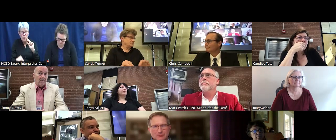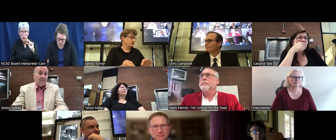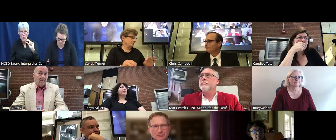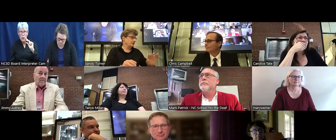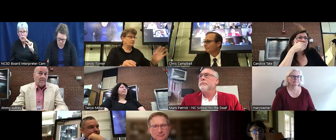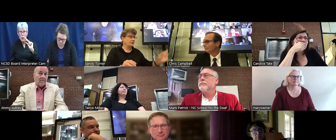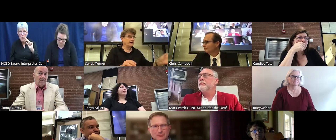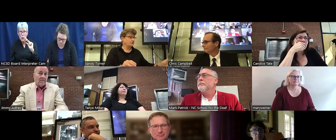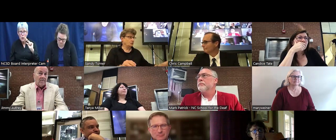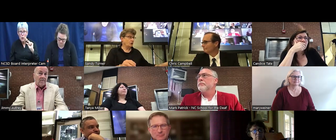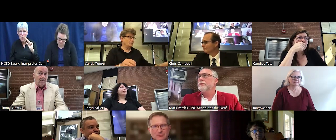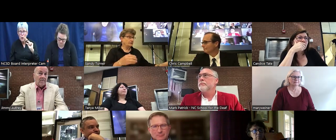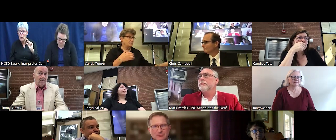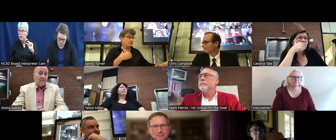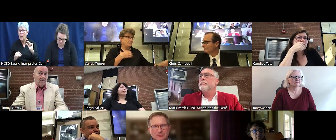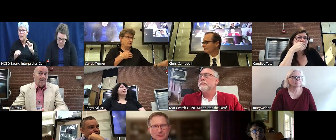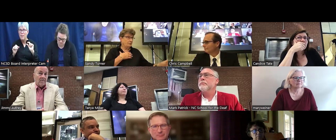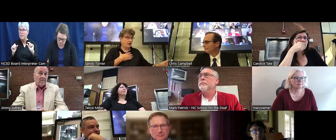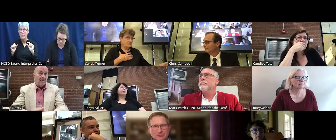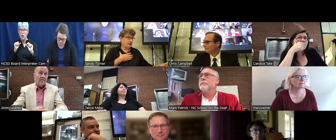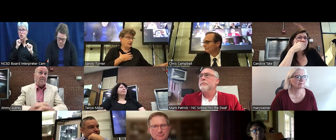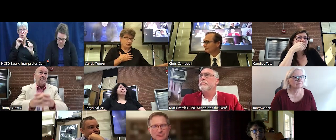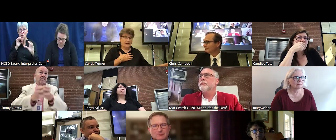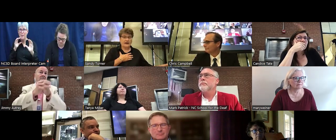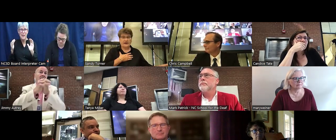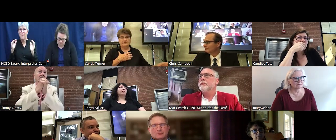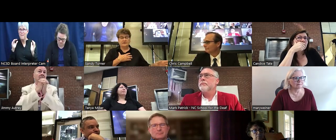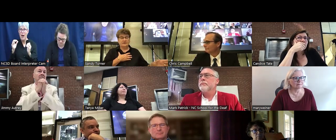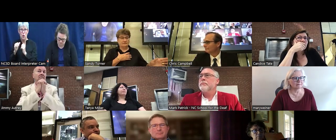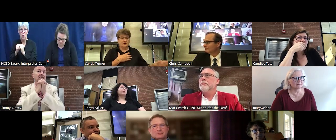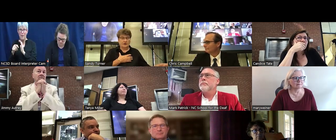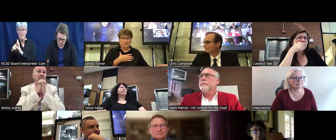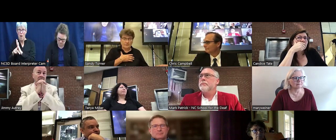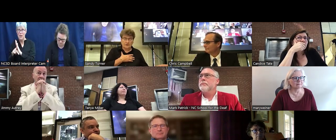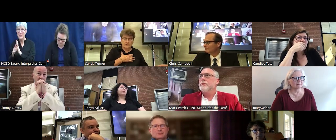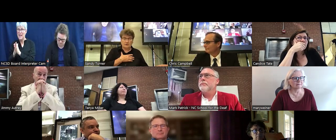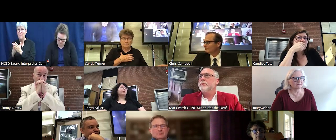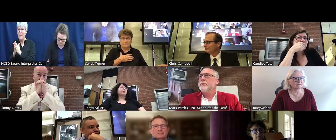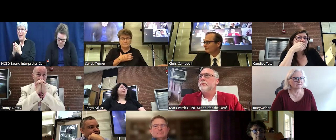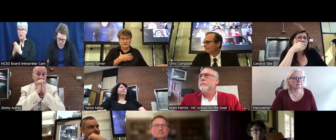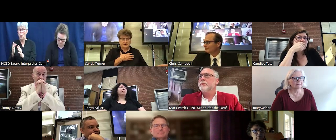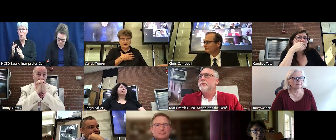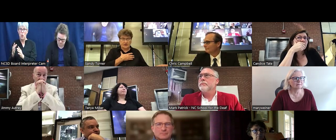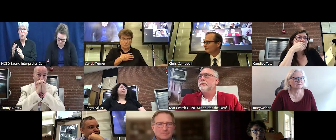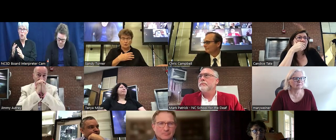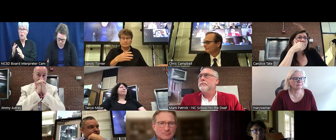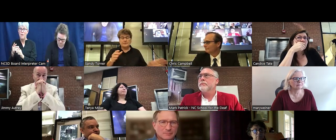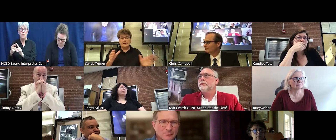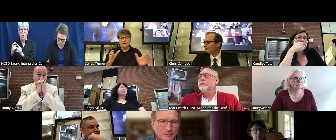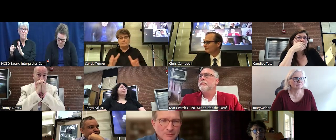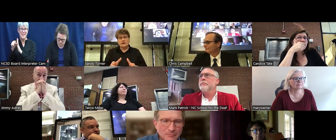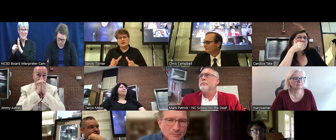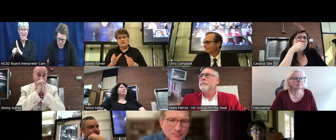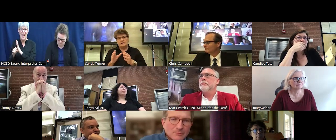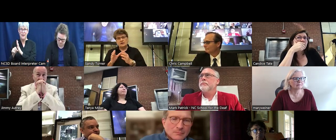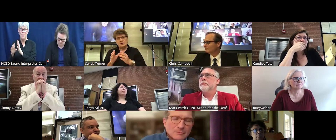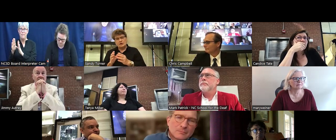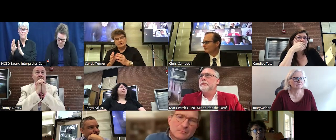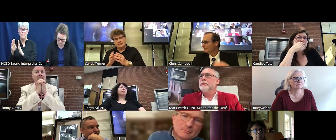has nothing compared to what the policy manual I have from the state board.